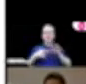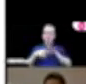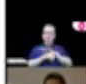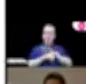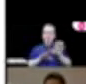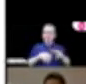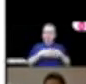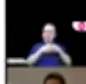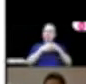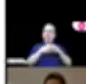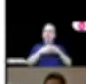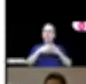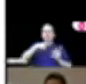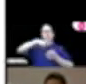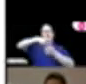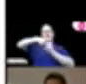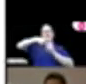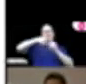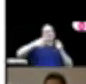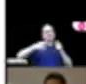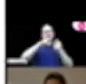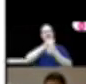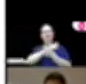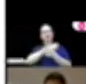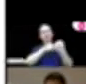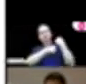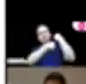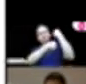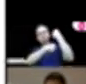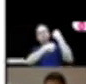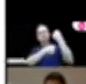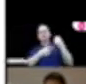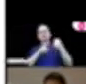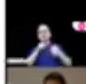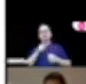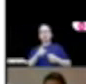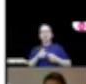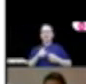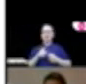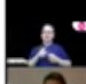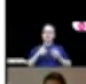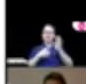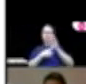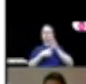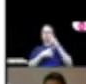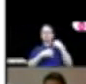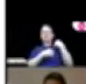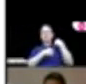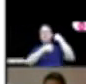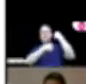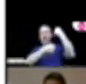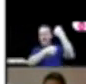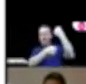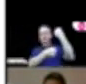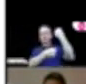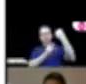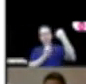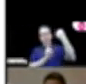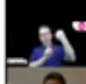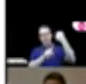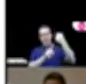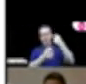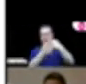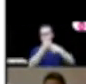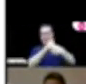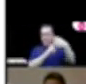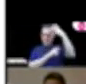for change. So it is very important, especially to fight for change, because that's where the problem is. And if that can